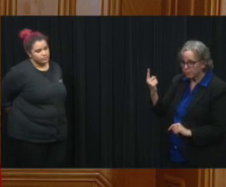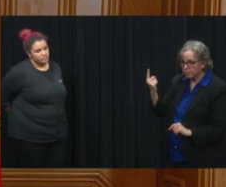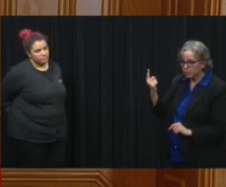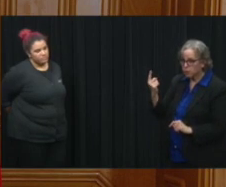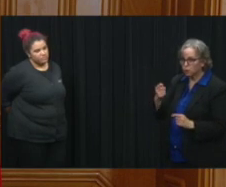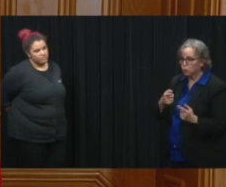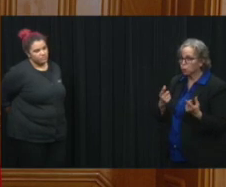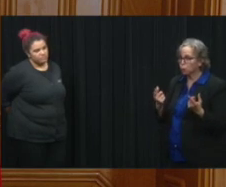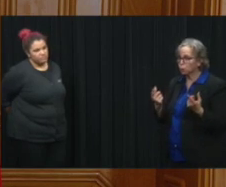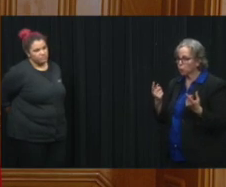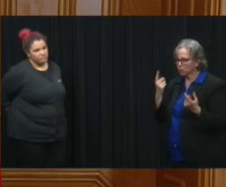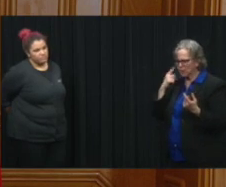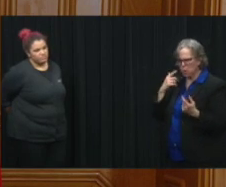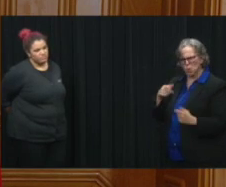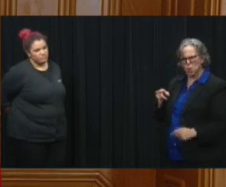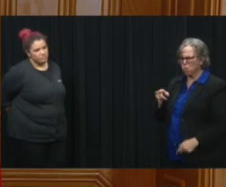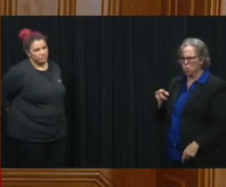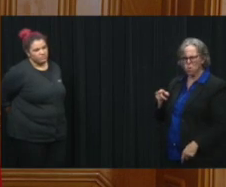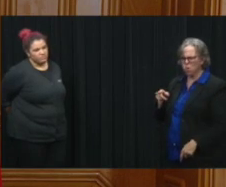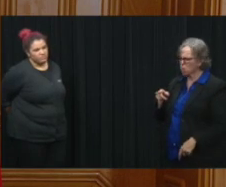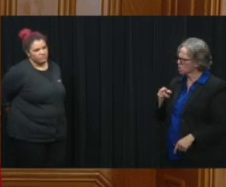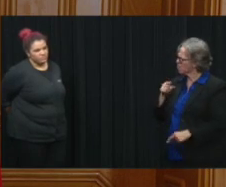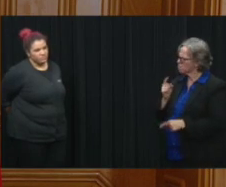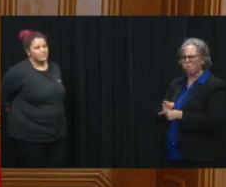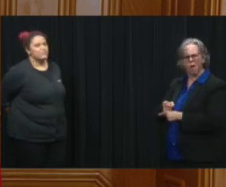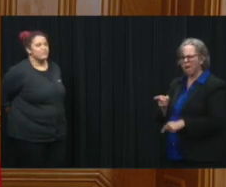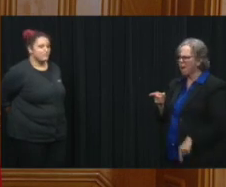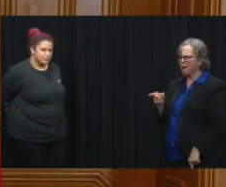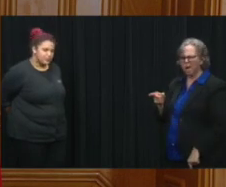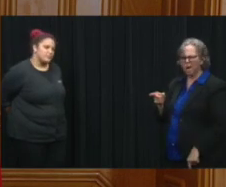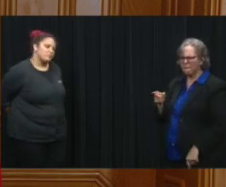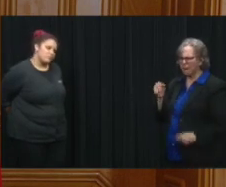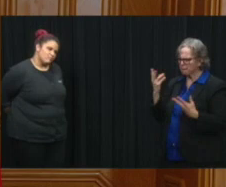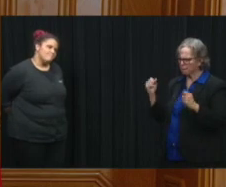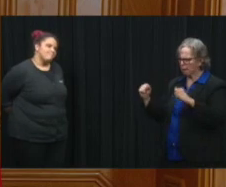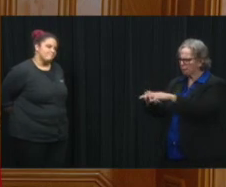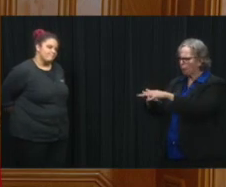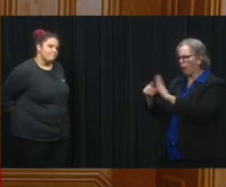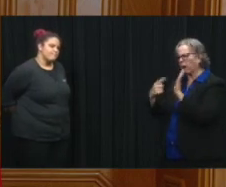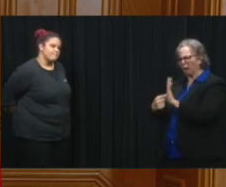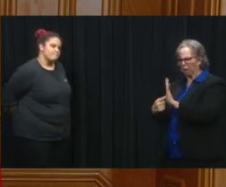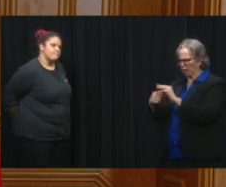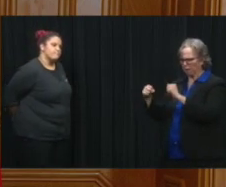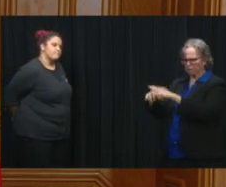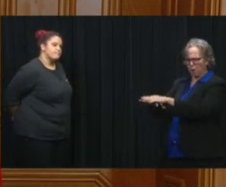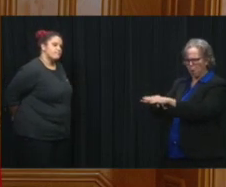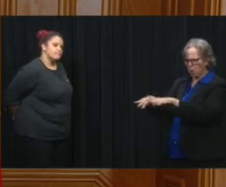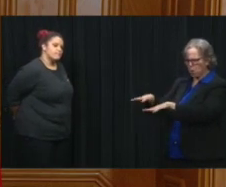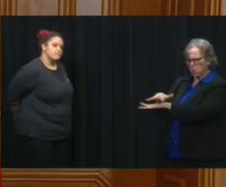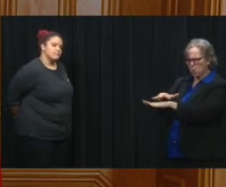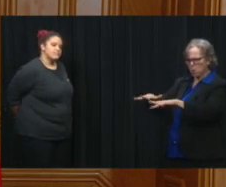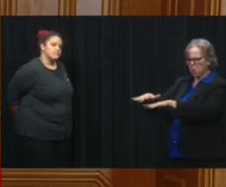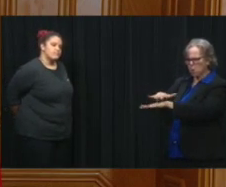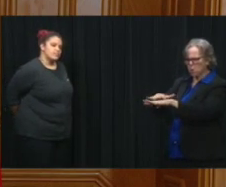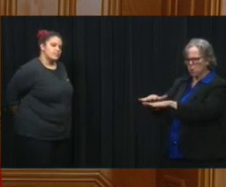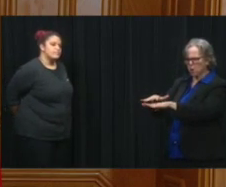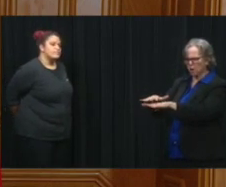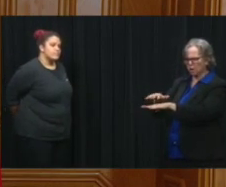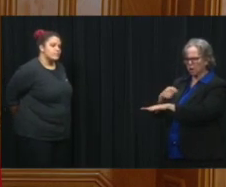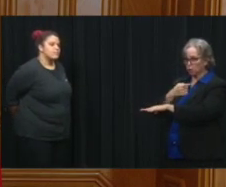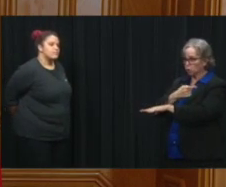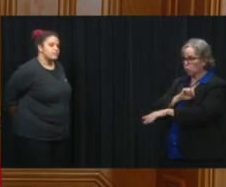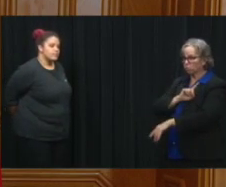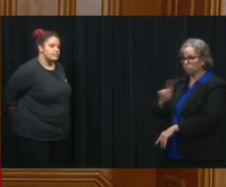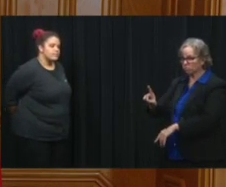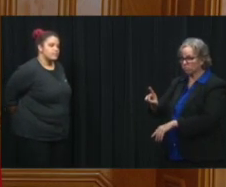think bothers you, that there's a hot spot, we got people gathering together, very nicely try to go over and tell them that they